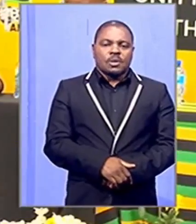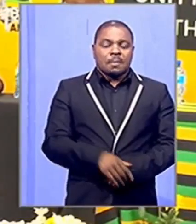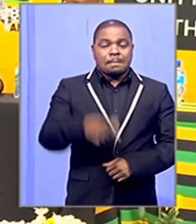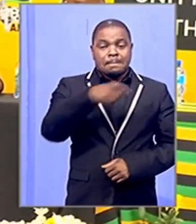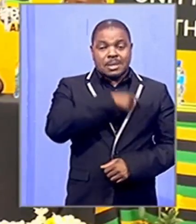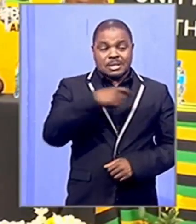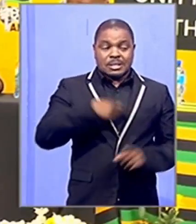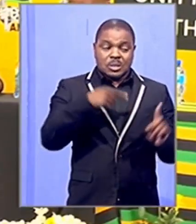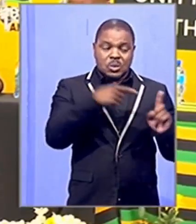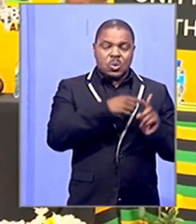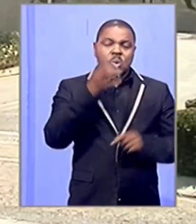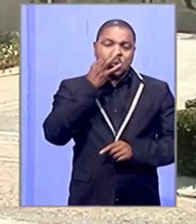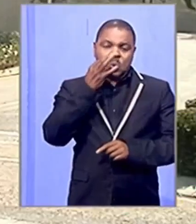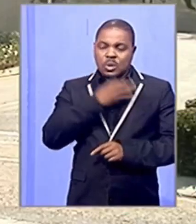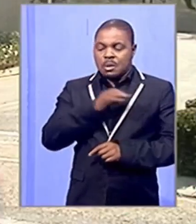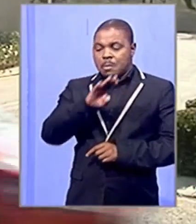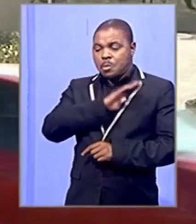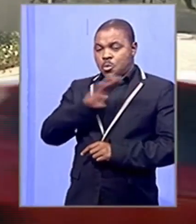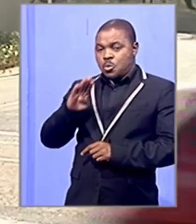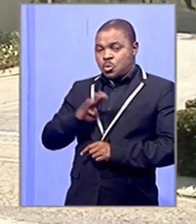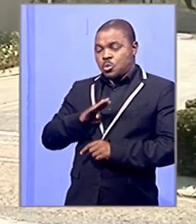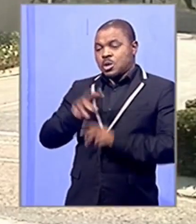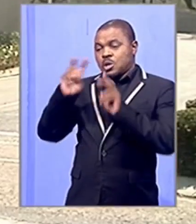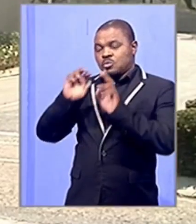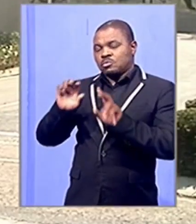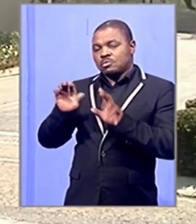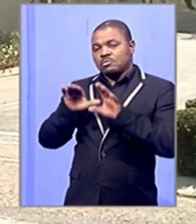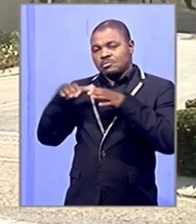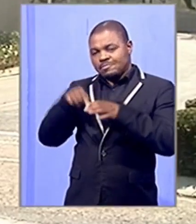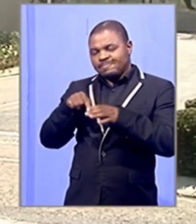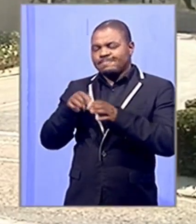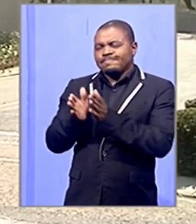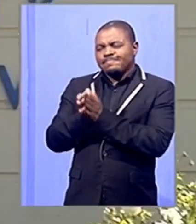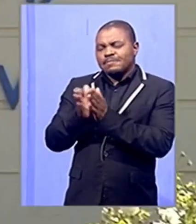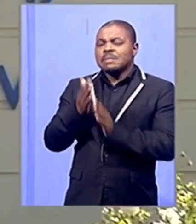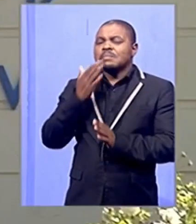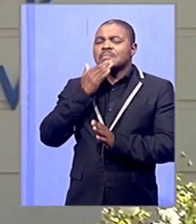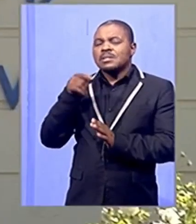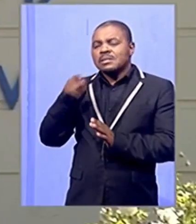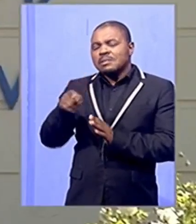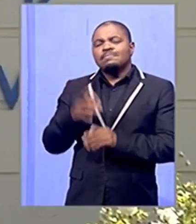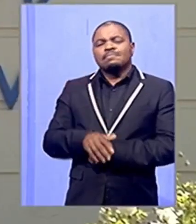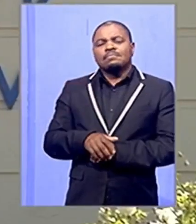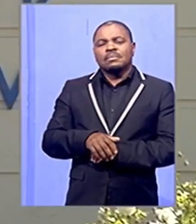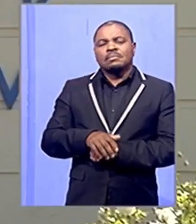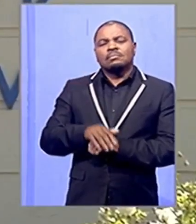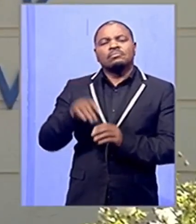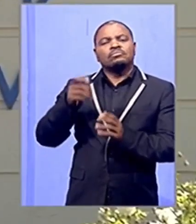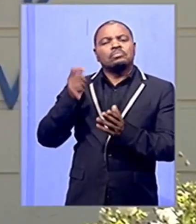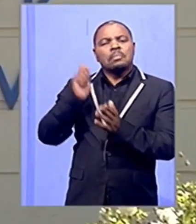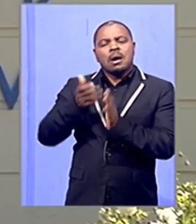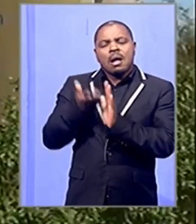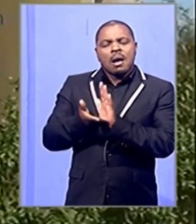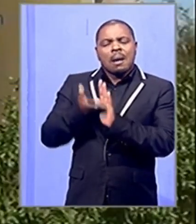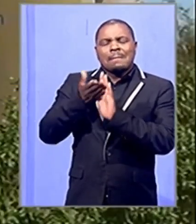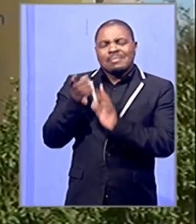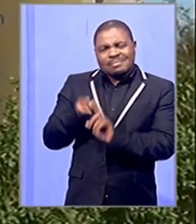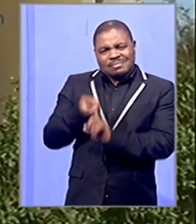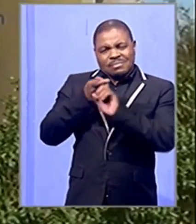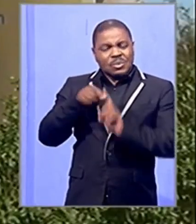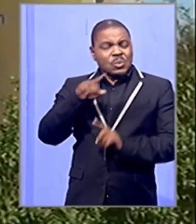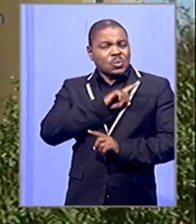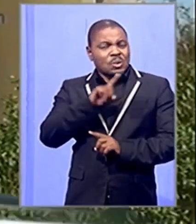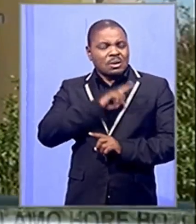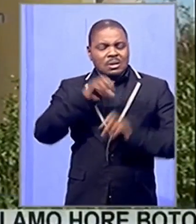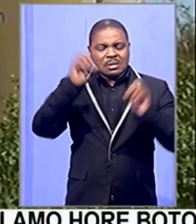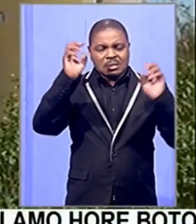Mopresidente o re wentse kopo ho poto ya Eskom hore e kgine hanyane mohato wa yona ha o kenya tshebetsong kopo ya ho nyolla ditheko ka ha kimollo wa motlakase